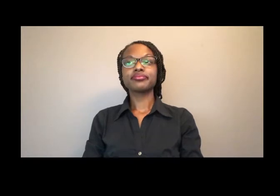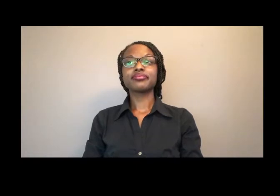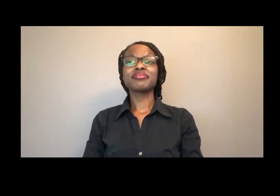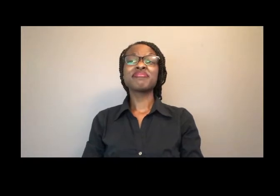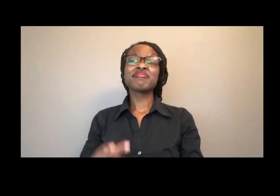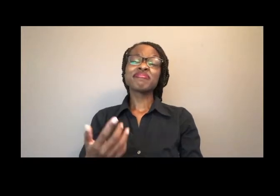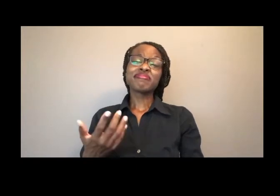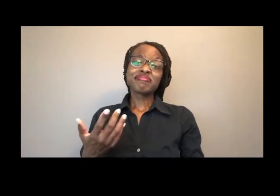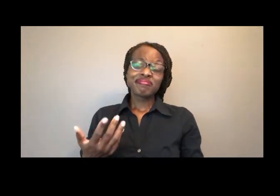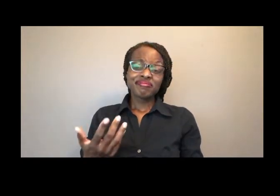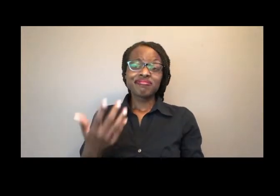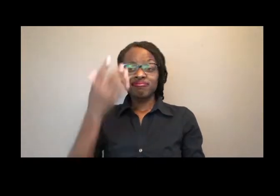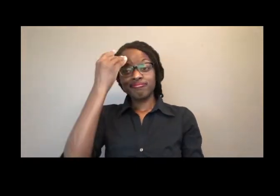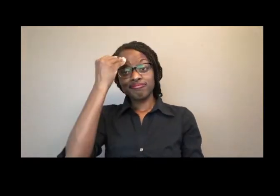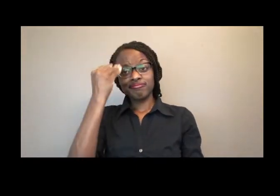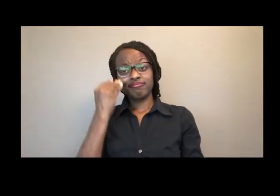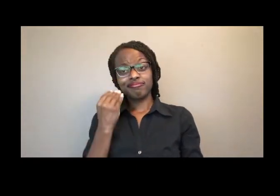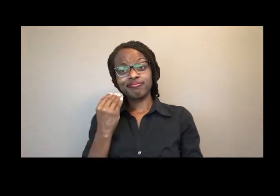very